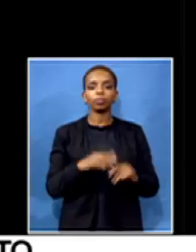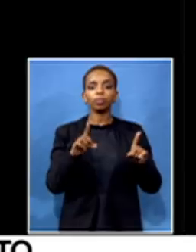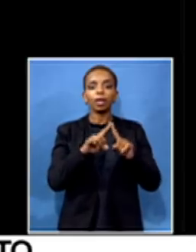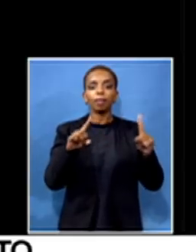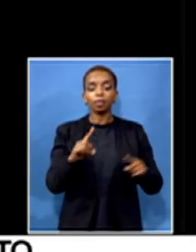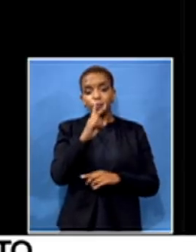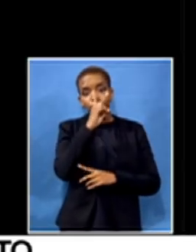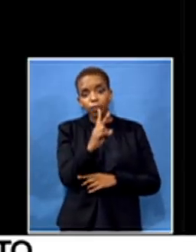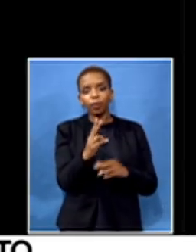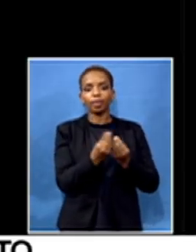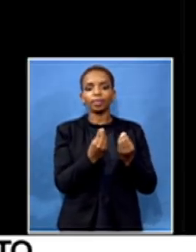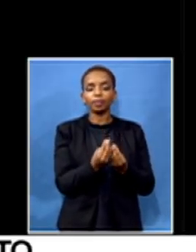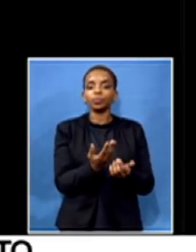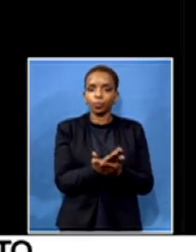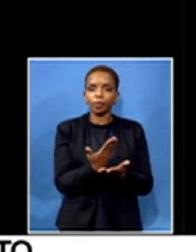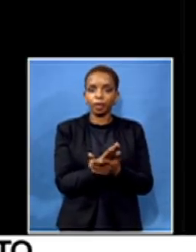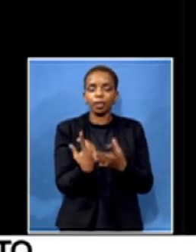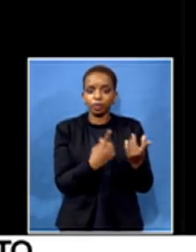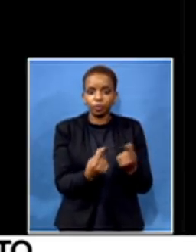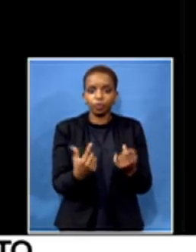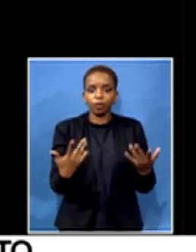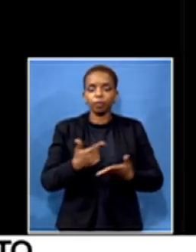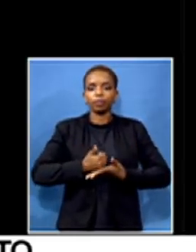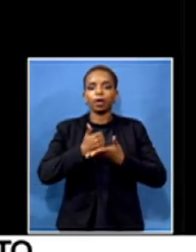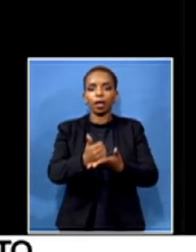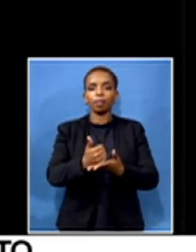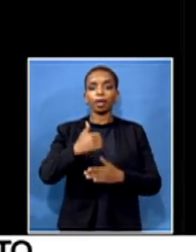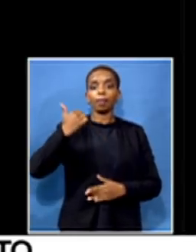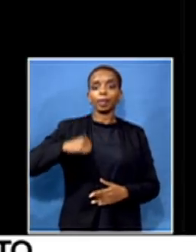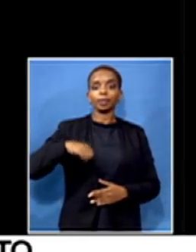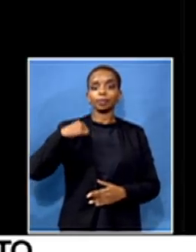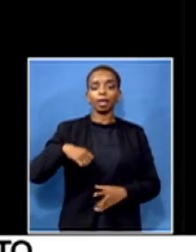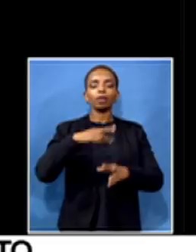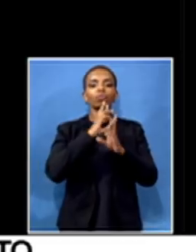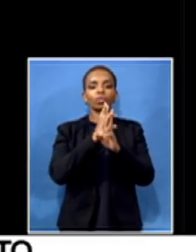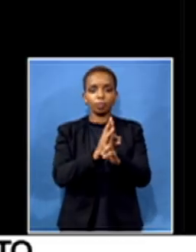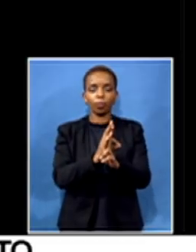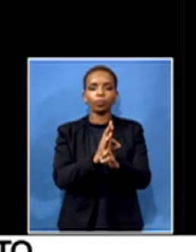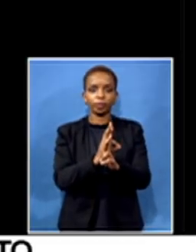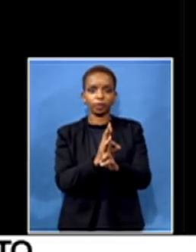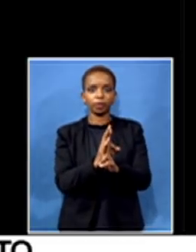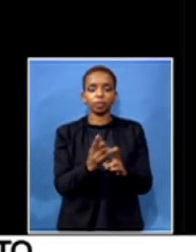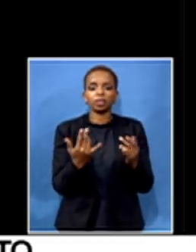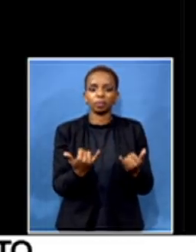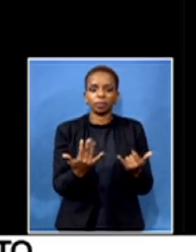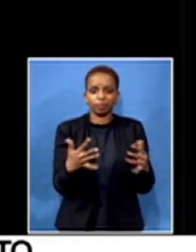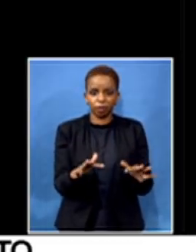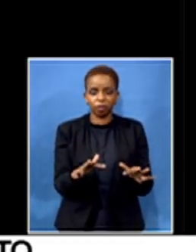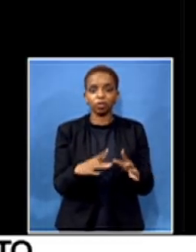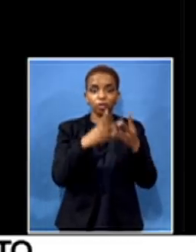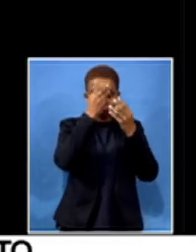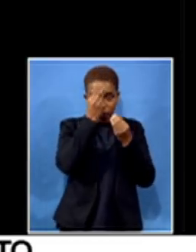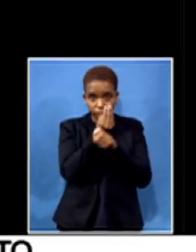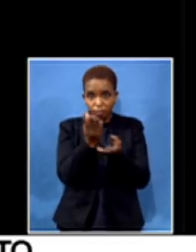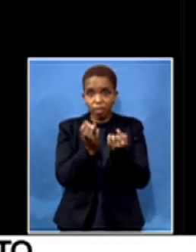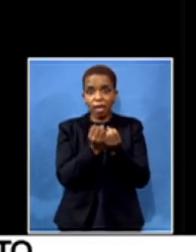that we can do to help the municipality to respond. And in this case, we have indicated a number of